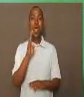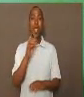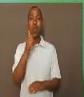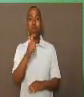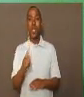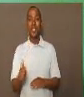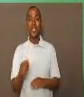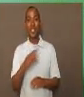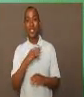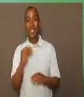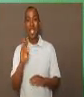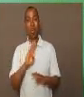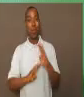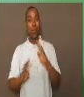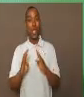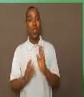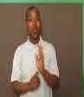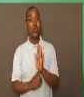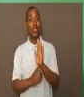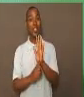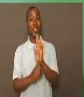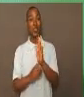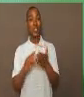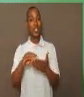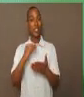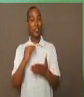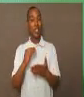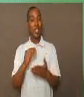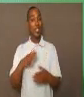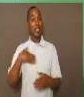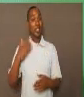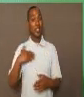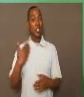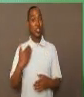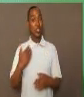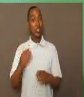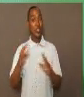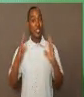biogas and biofuels. I hope you enjoyed the lesson.